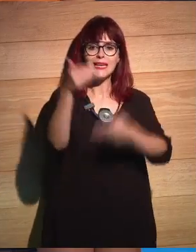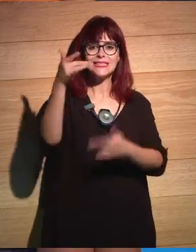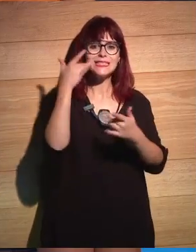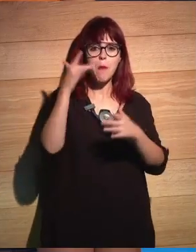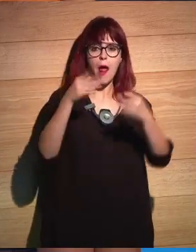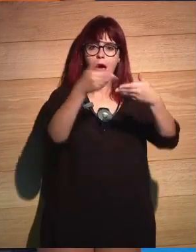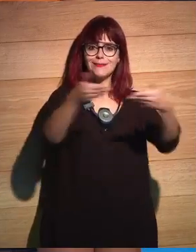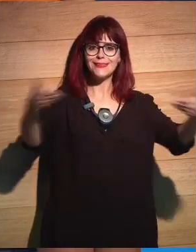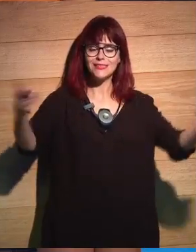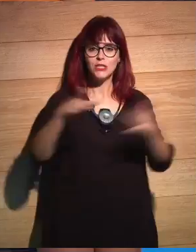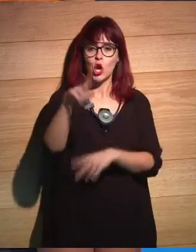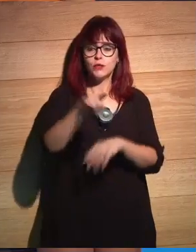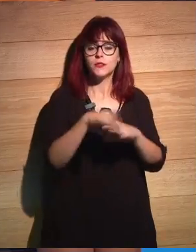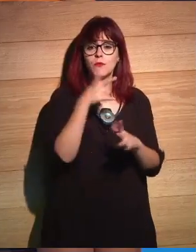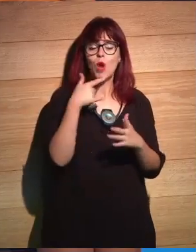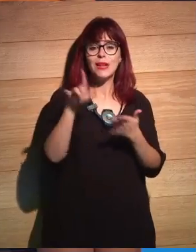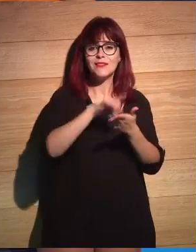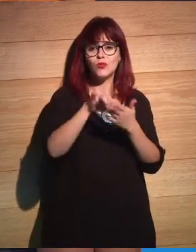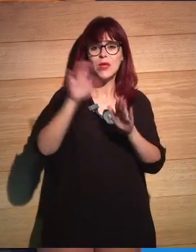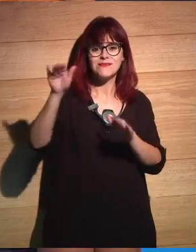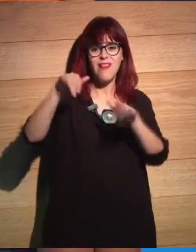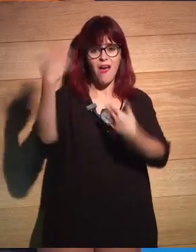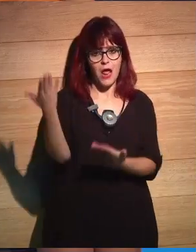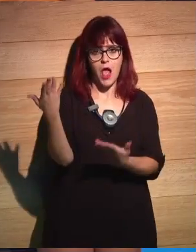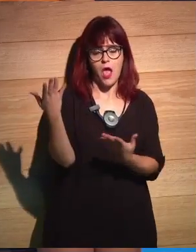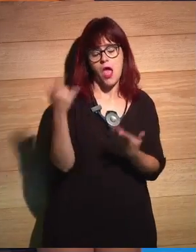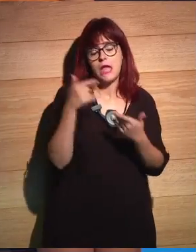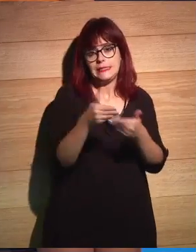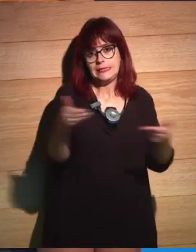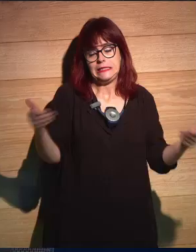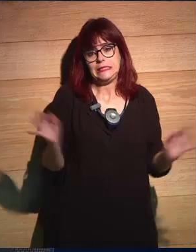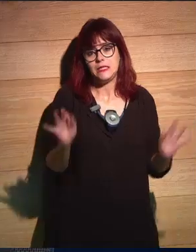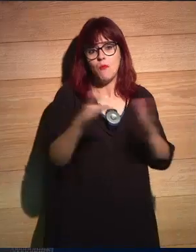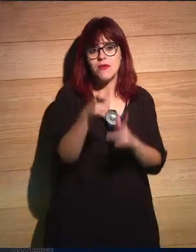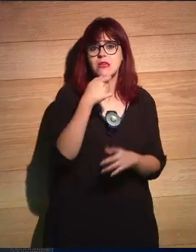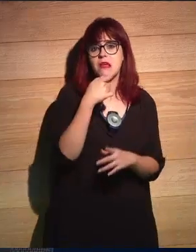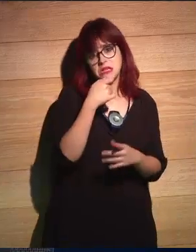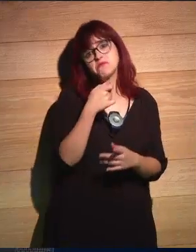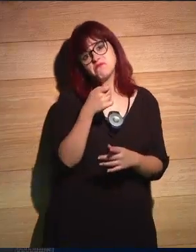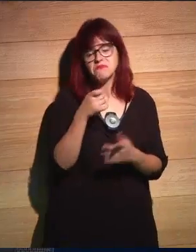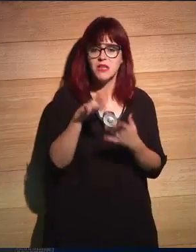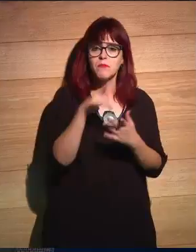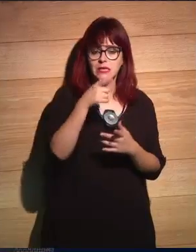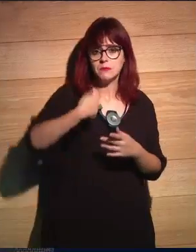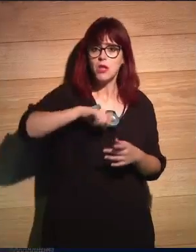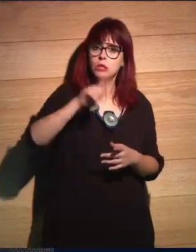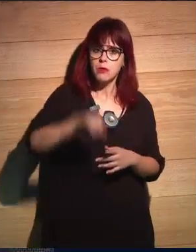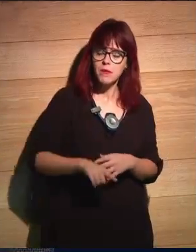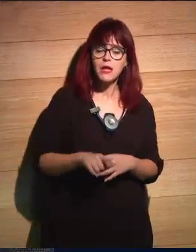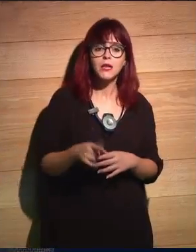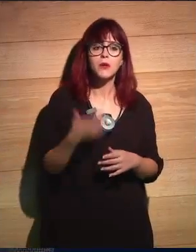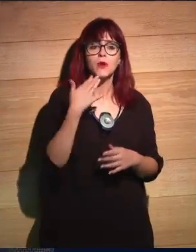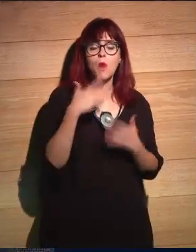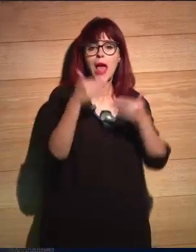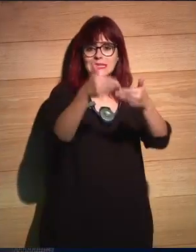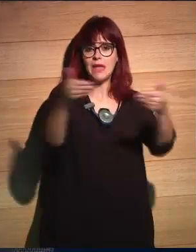not really on the bookshelves. They are normally talking about foreign literature, English